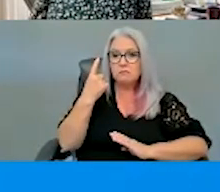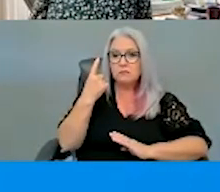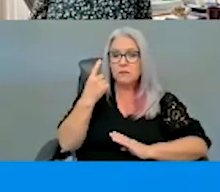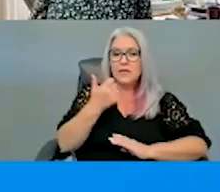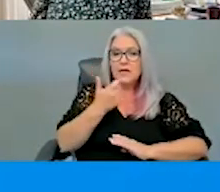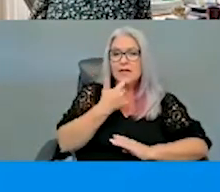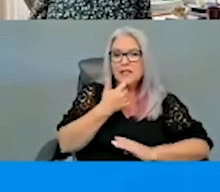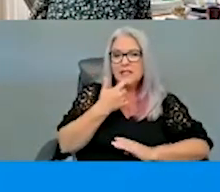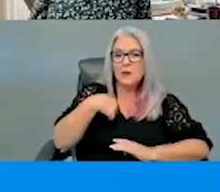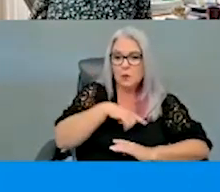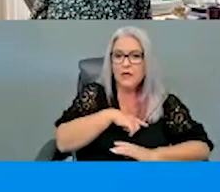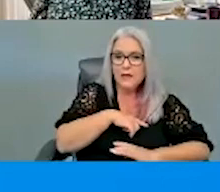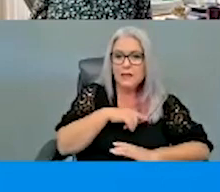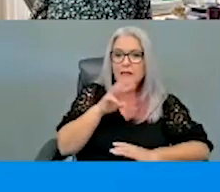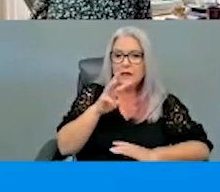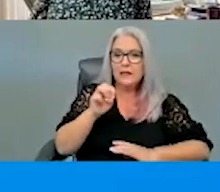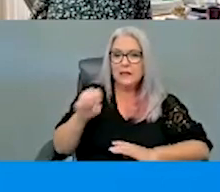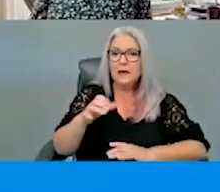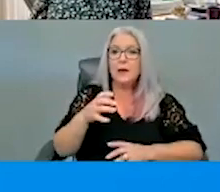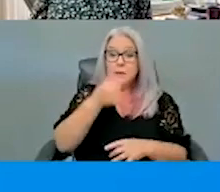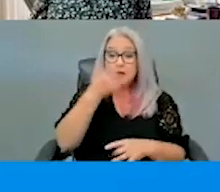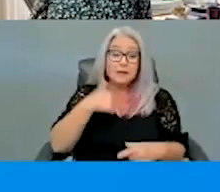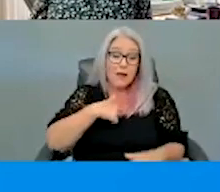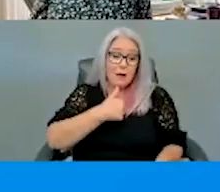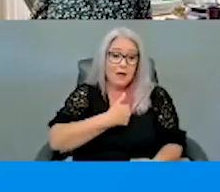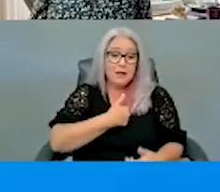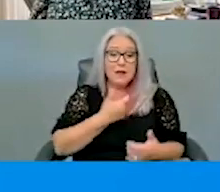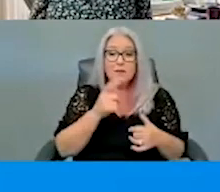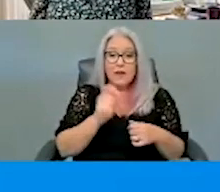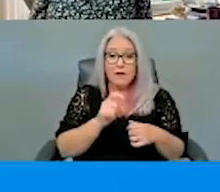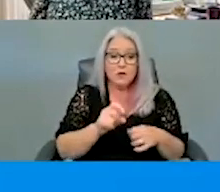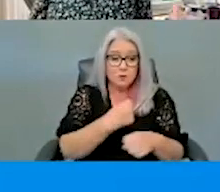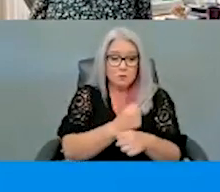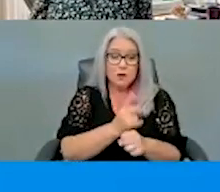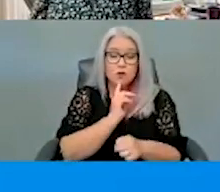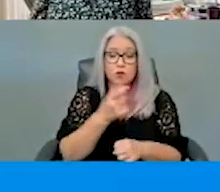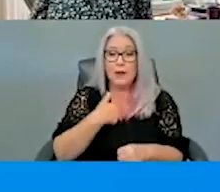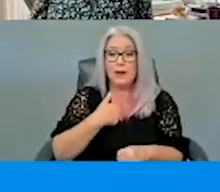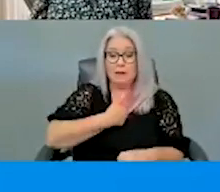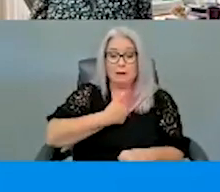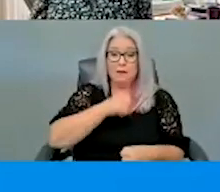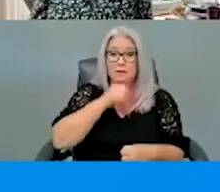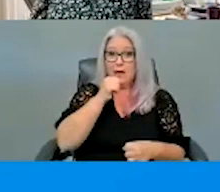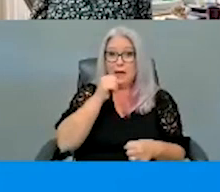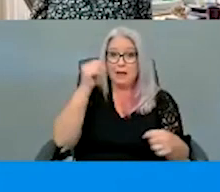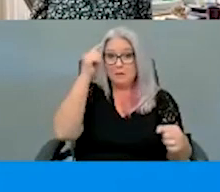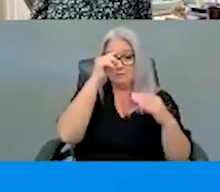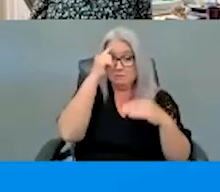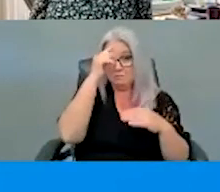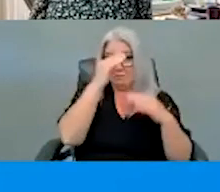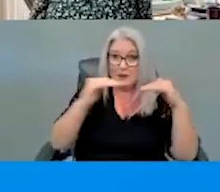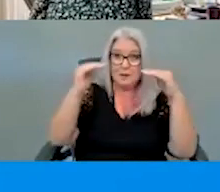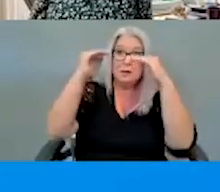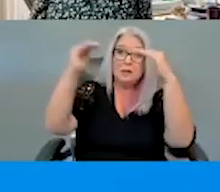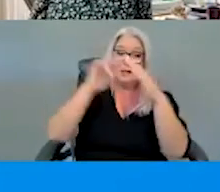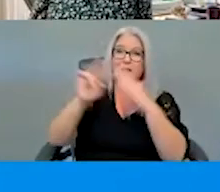intentionally because I have to work to counter my own ableist views and beliefs as well, because they're so built into our society